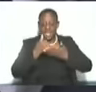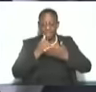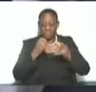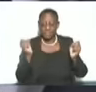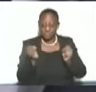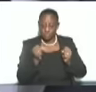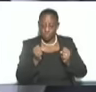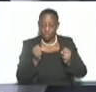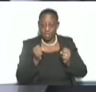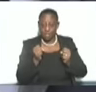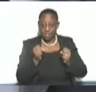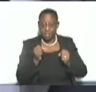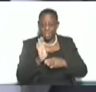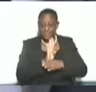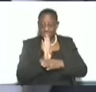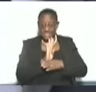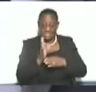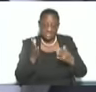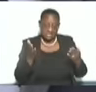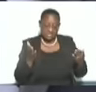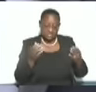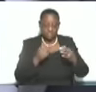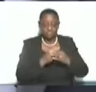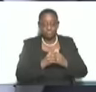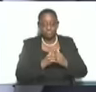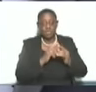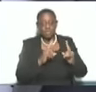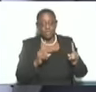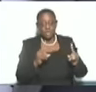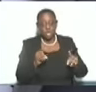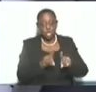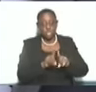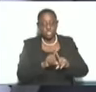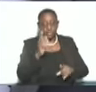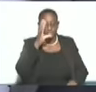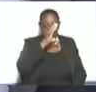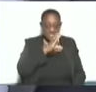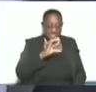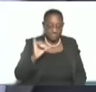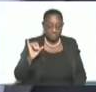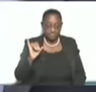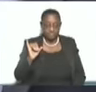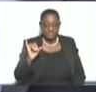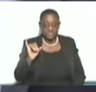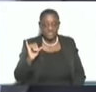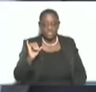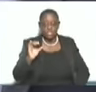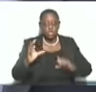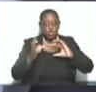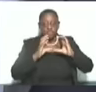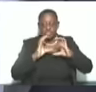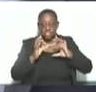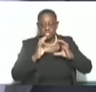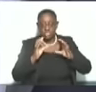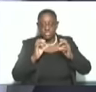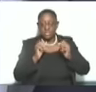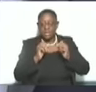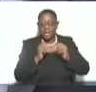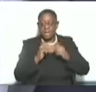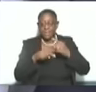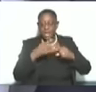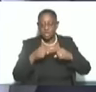business development. What was also missing was any conversation about Grand Bahama and